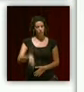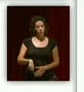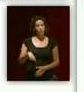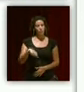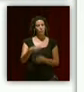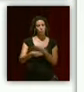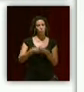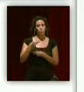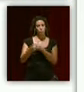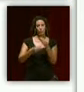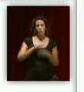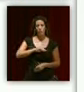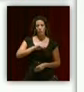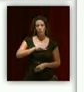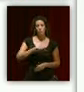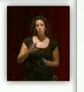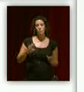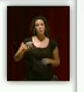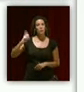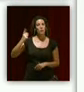ports,